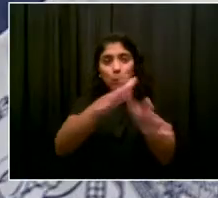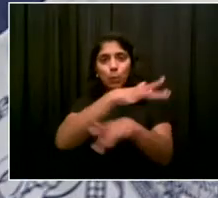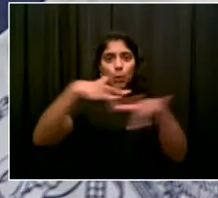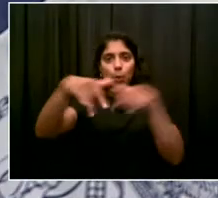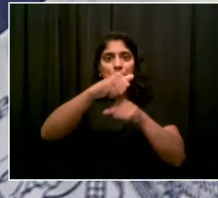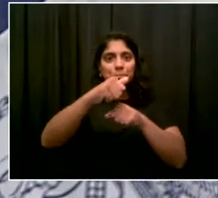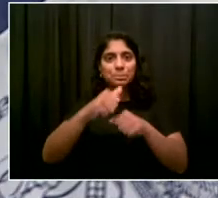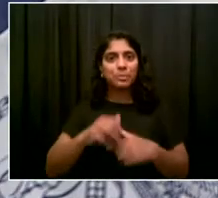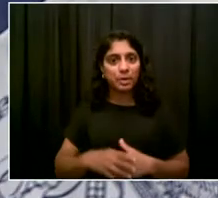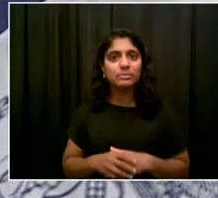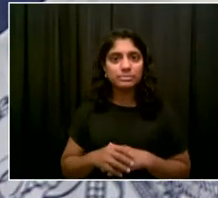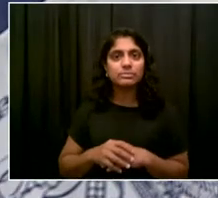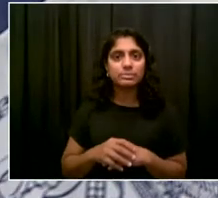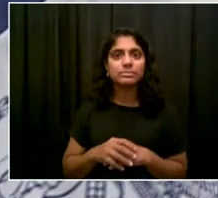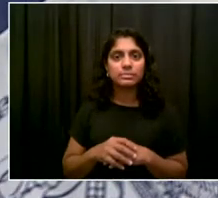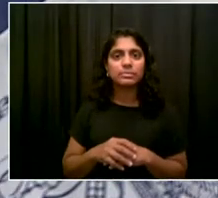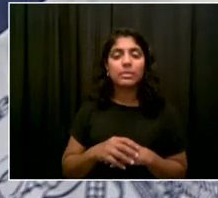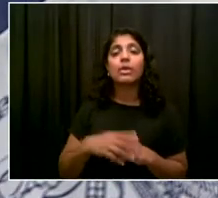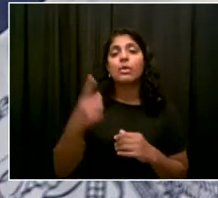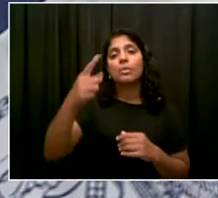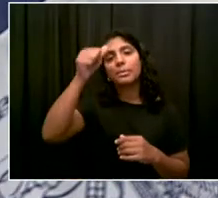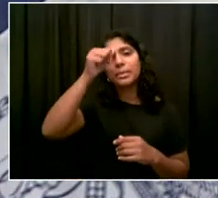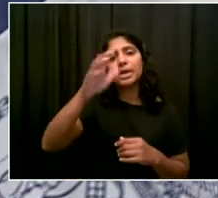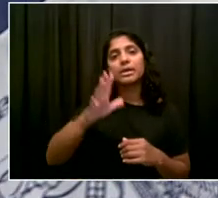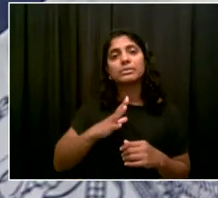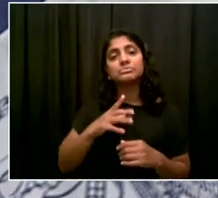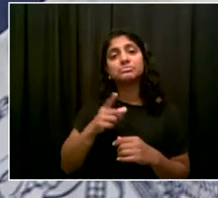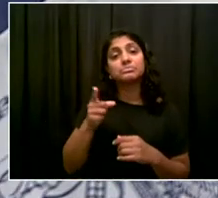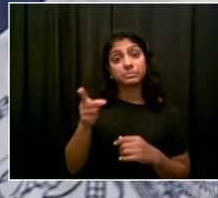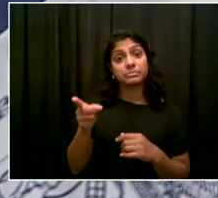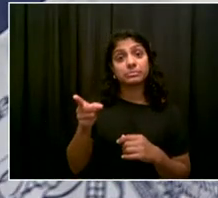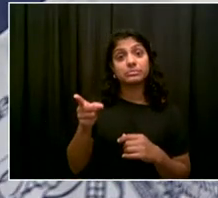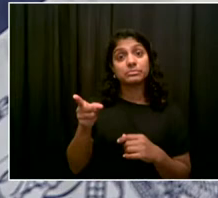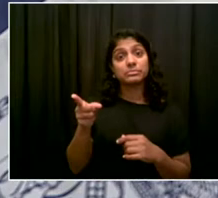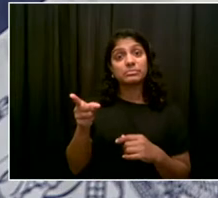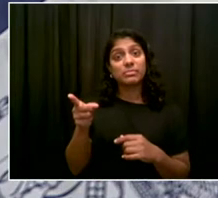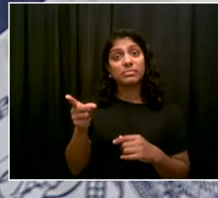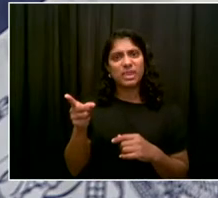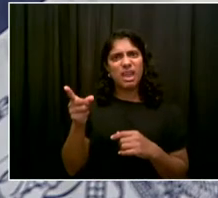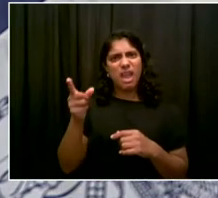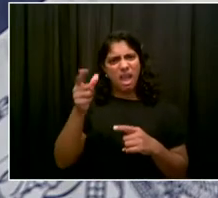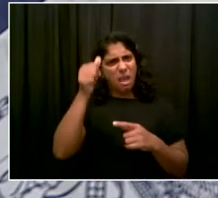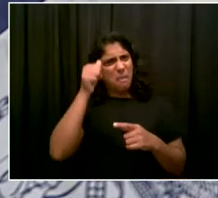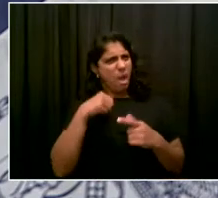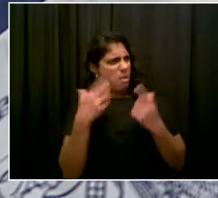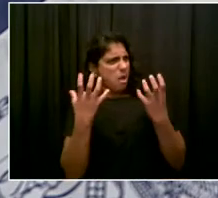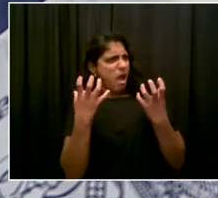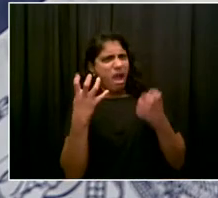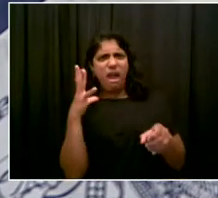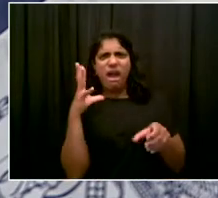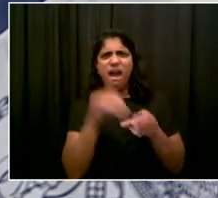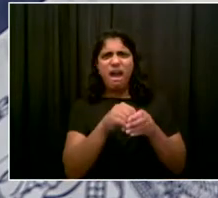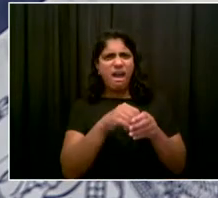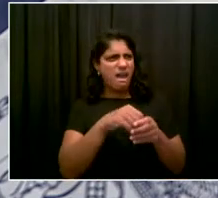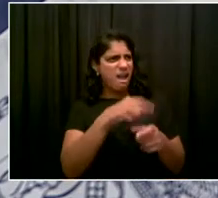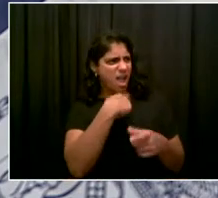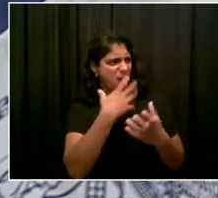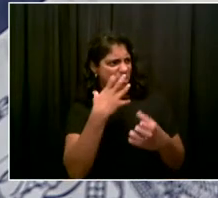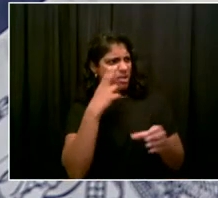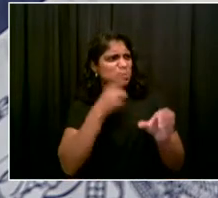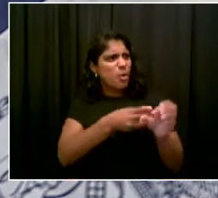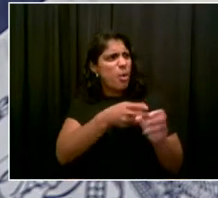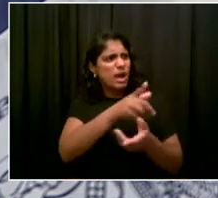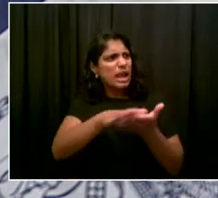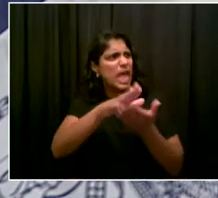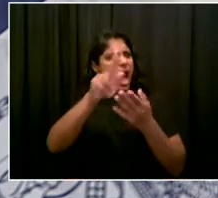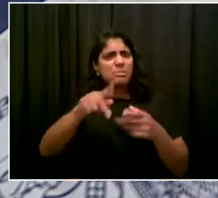in the Bronx, and he's fighting to make sure his district always gets their fair share, and we want to make sure the City Cleanup Corps has a big impact for